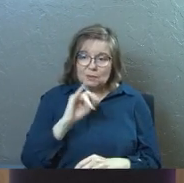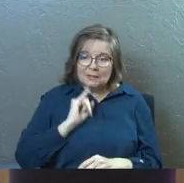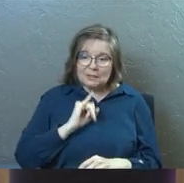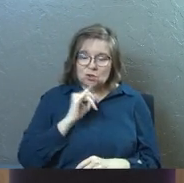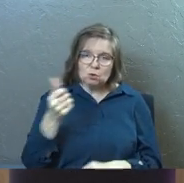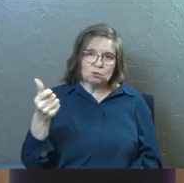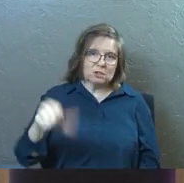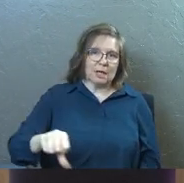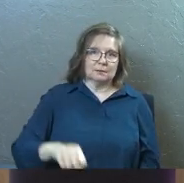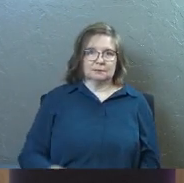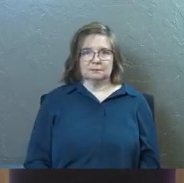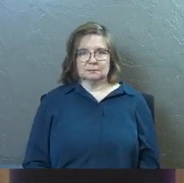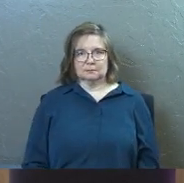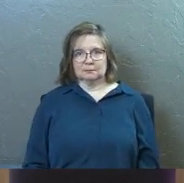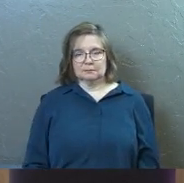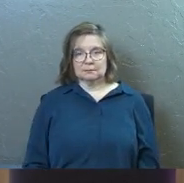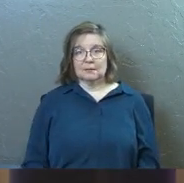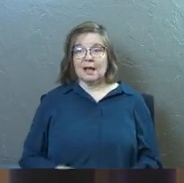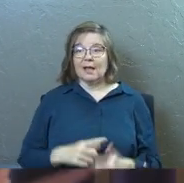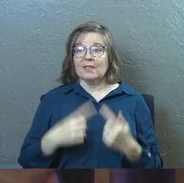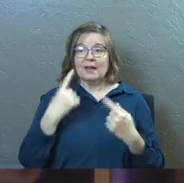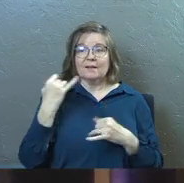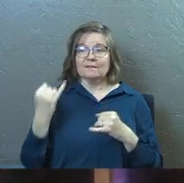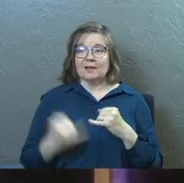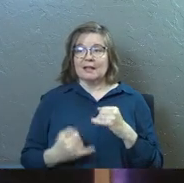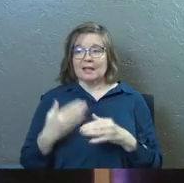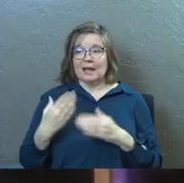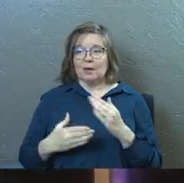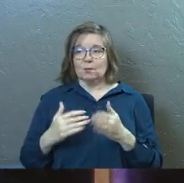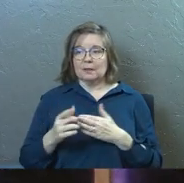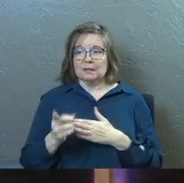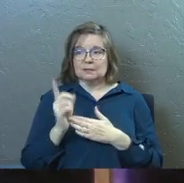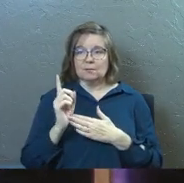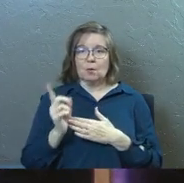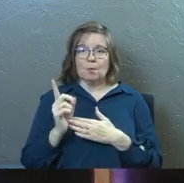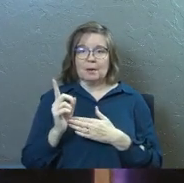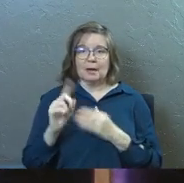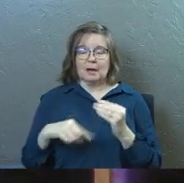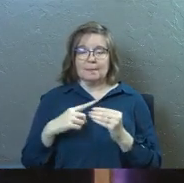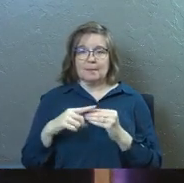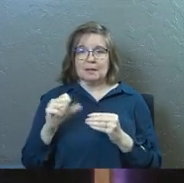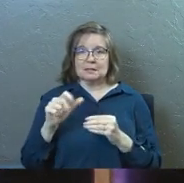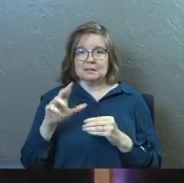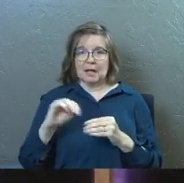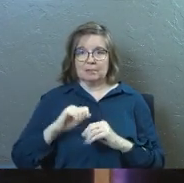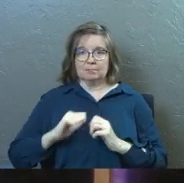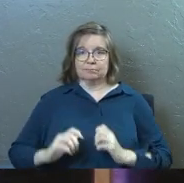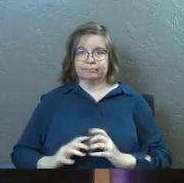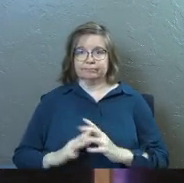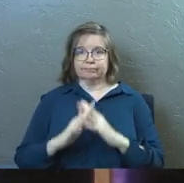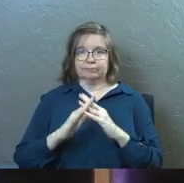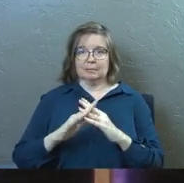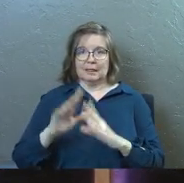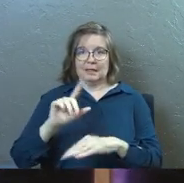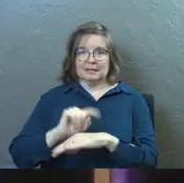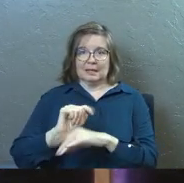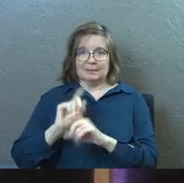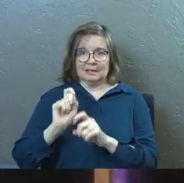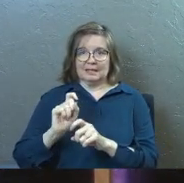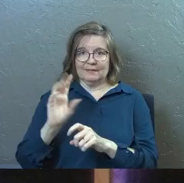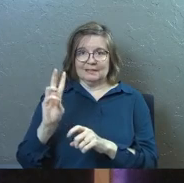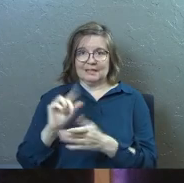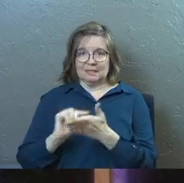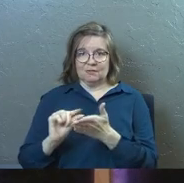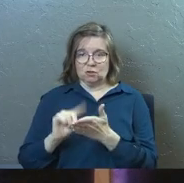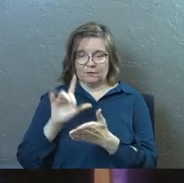Israel, you reject. And then finally, he ends with this little moment about Solomon building the temple. He gives six verses